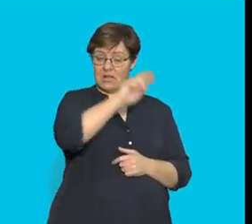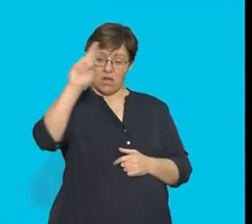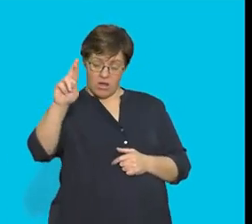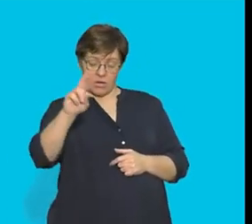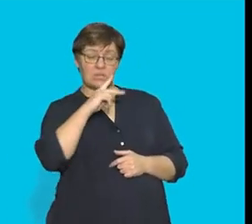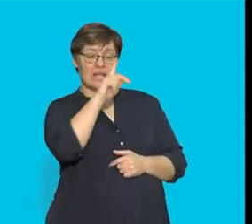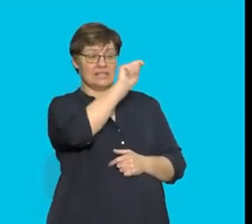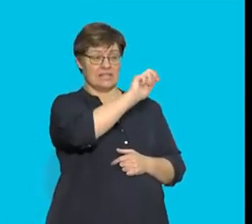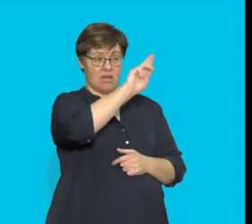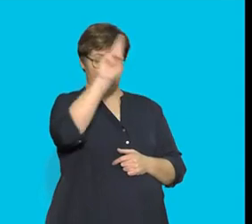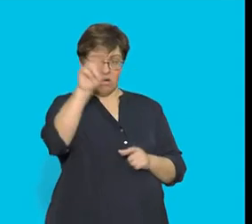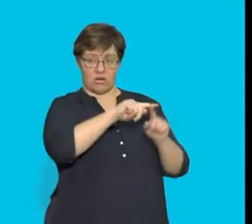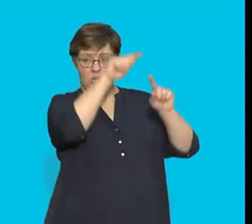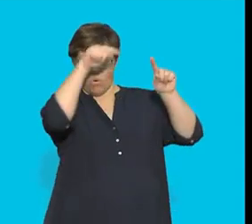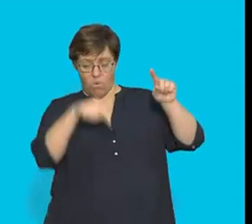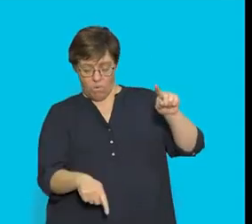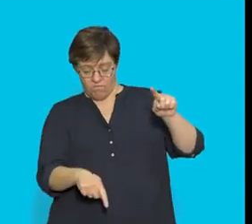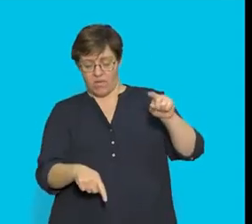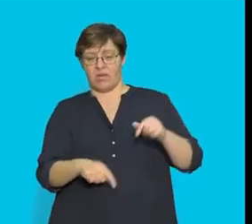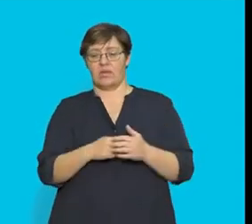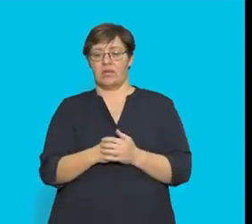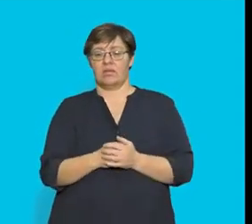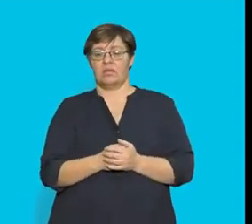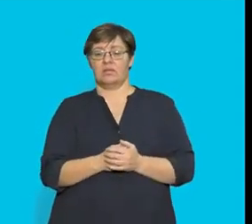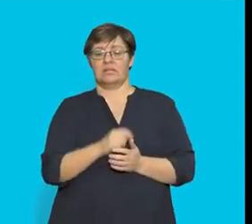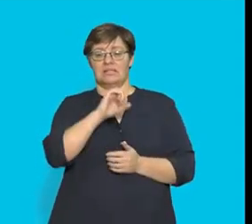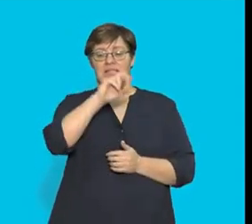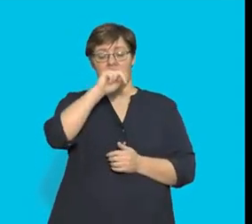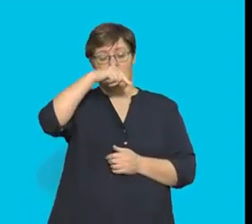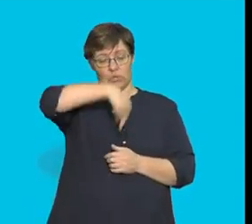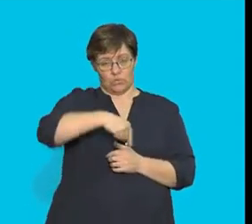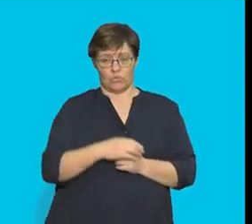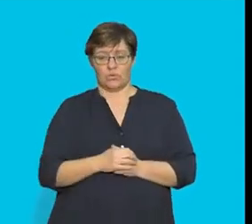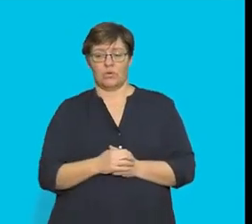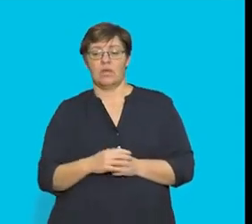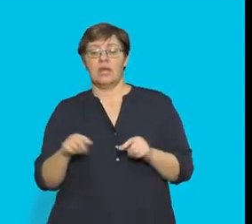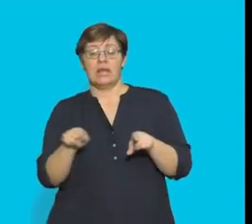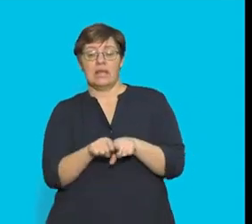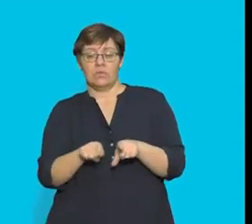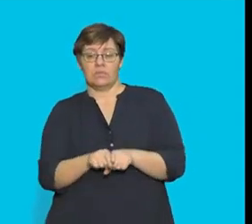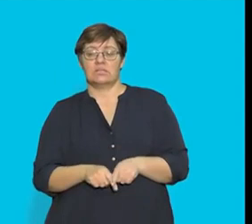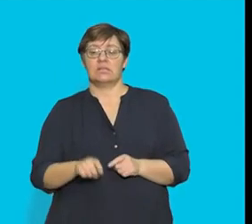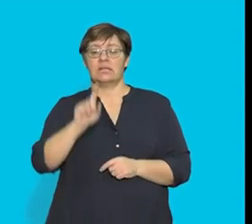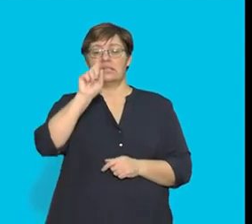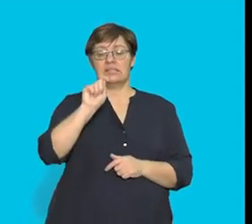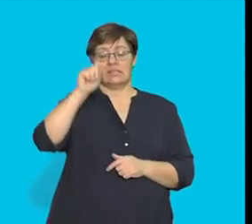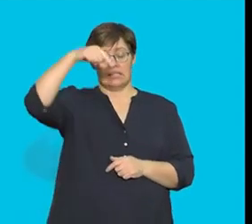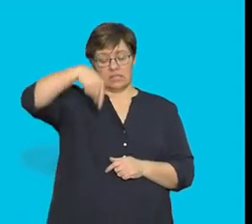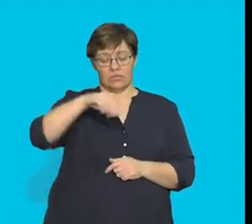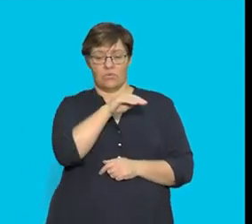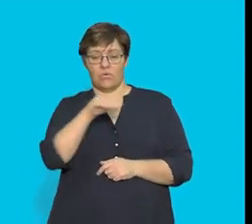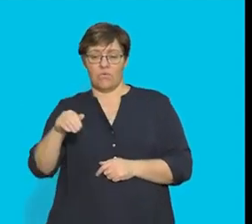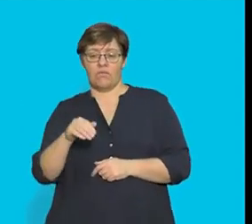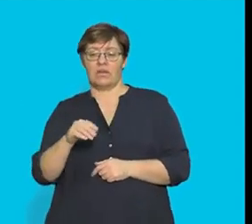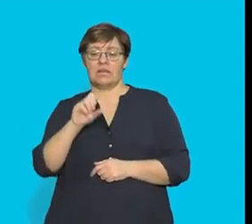looking for TR, we're going to say TR over the angle across it. So it's sine of Q, that angle,